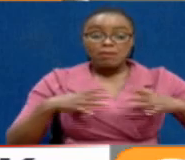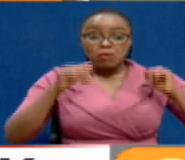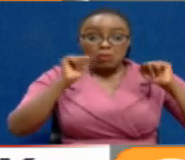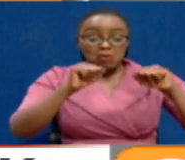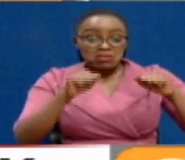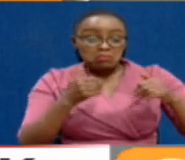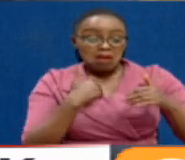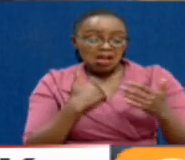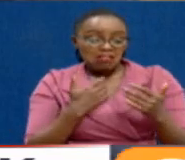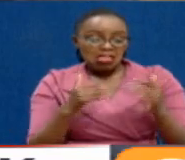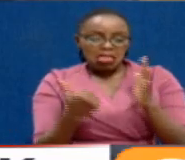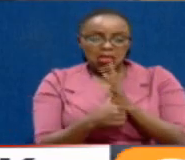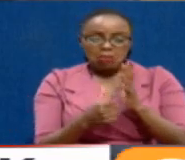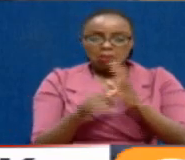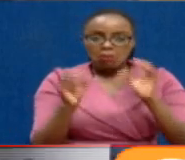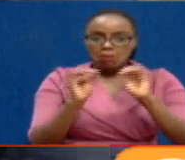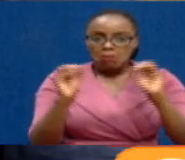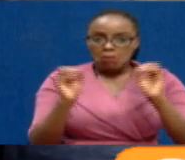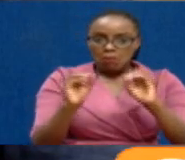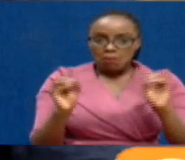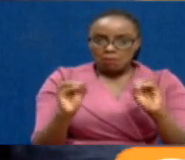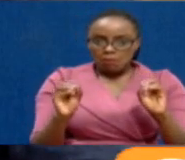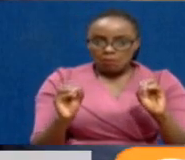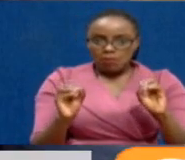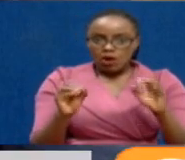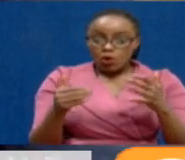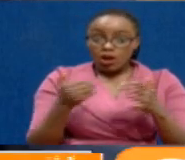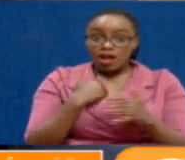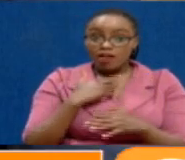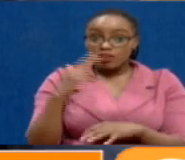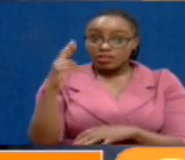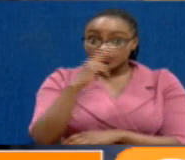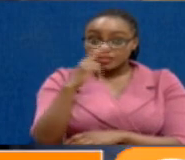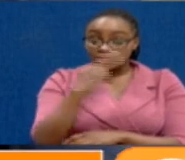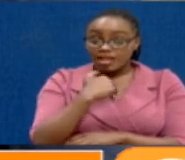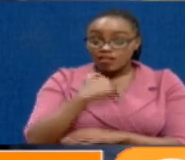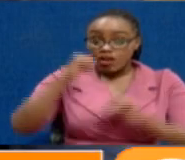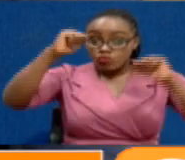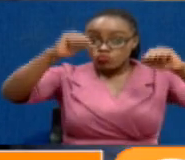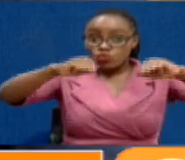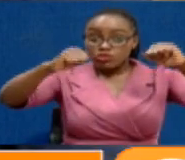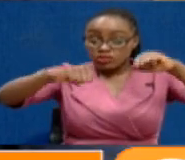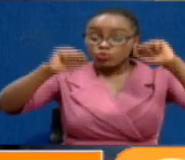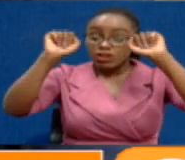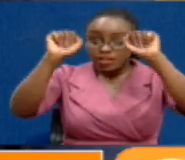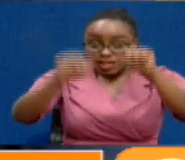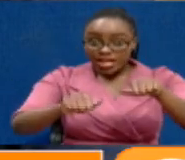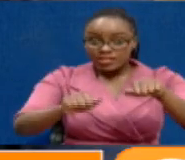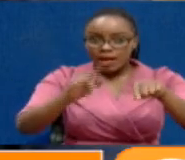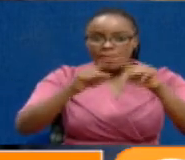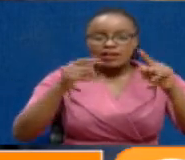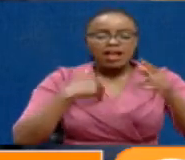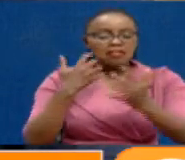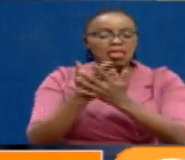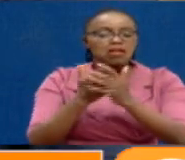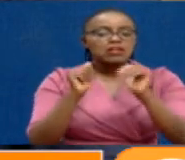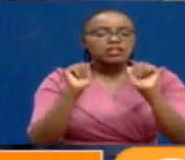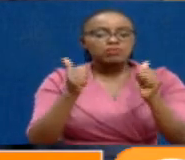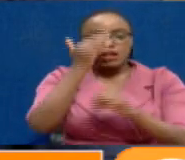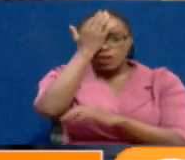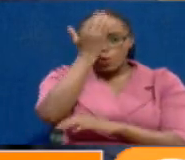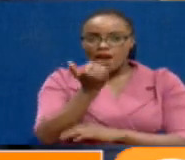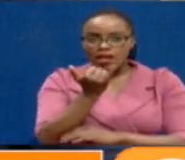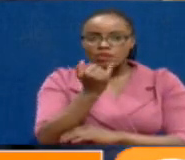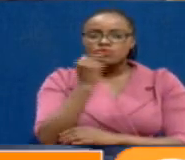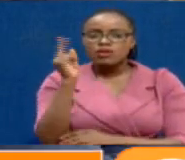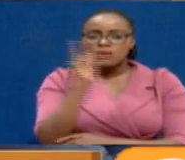at risk or at greater risk of severe disease. Mm-hmm. It's possible, logically, but we don't have the evidence yet. Because as I